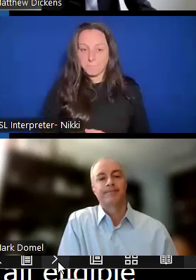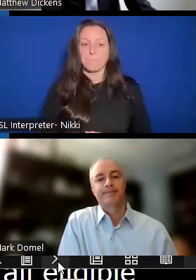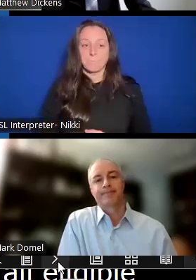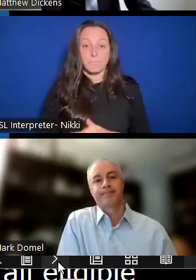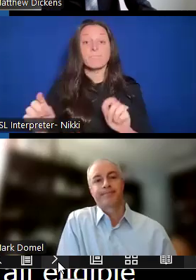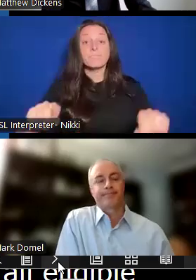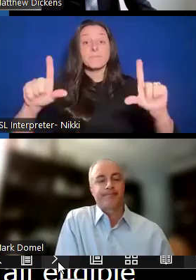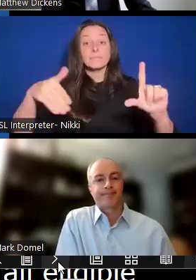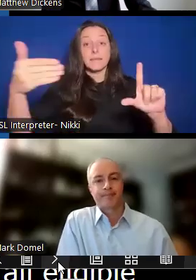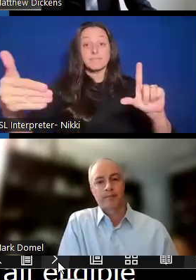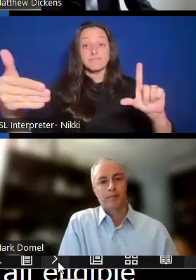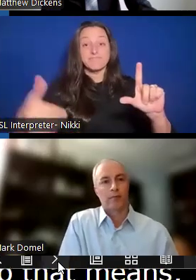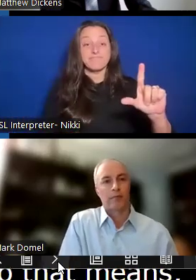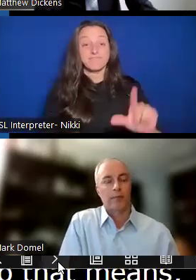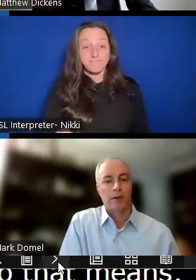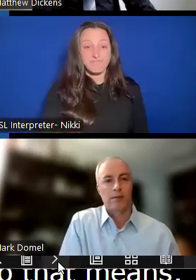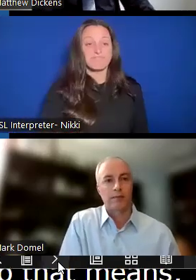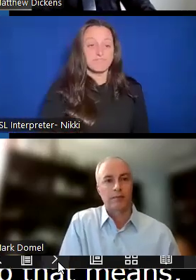Slide.